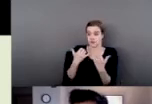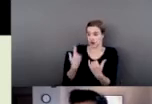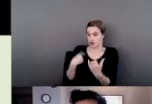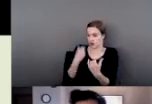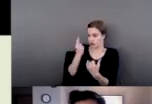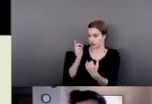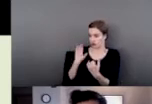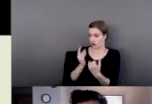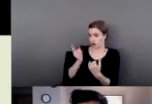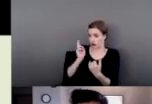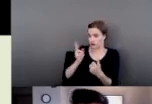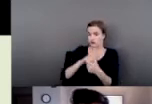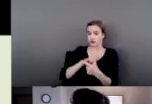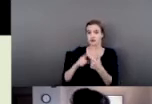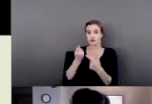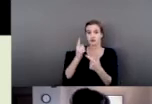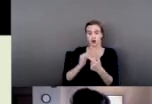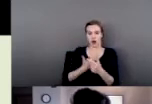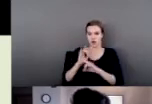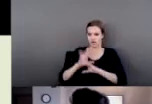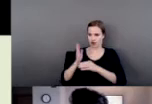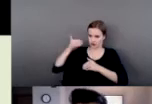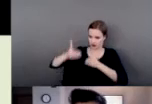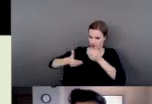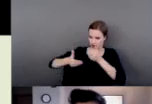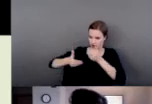traces back to colonization. You know,